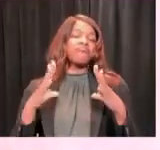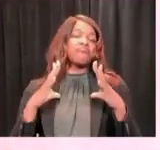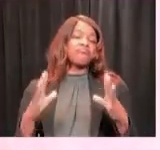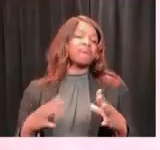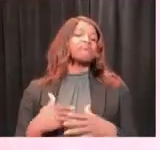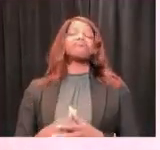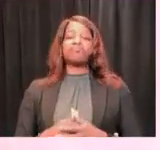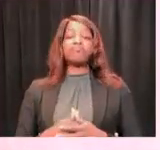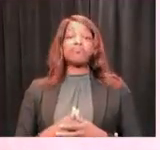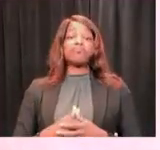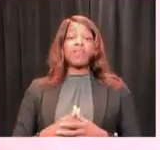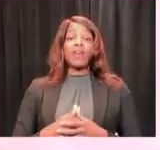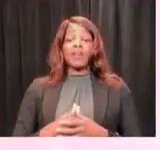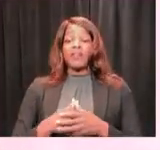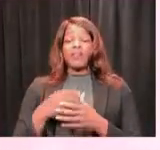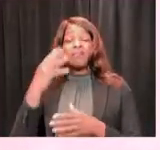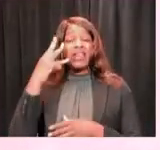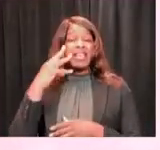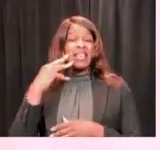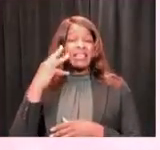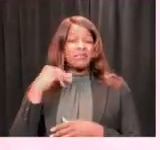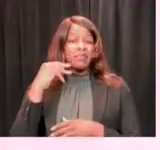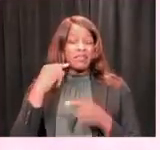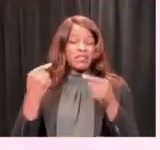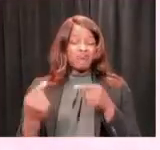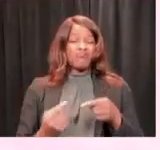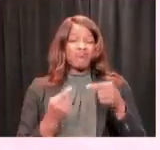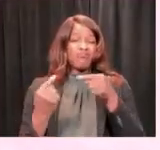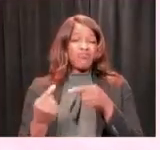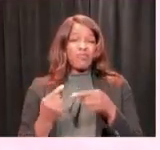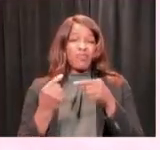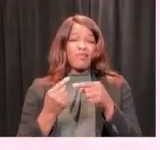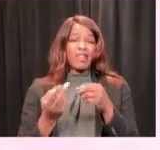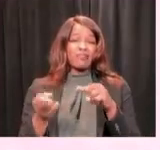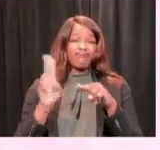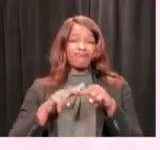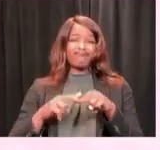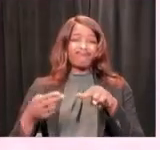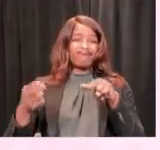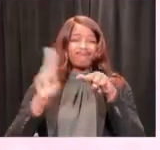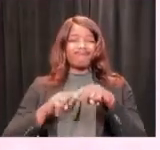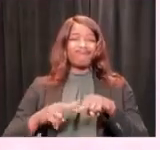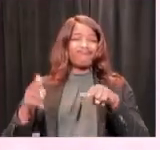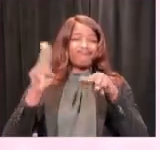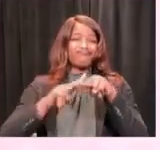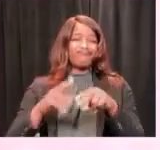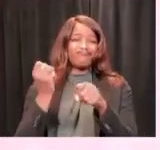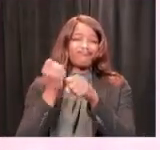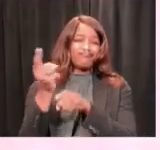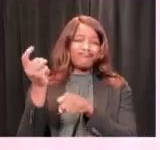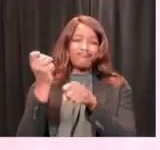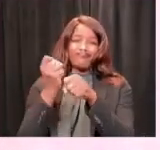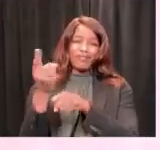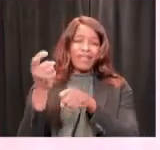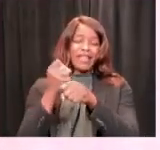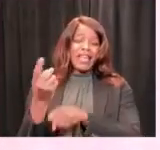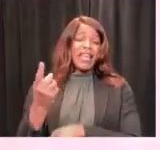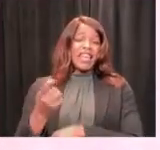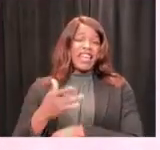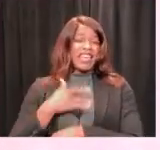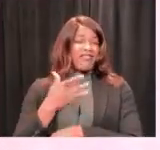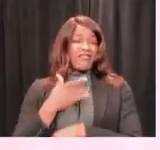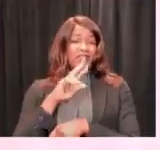around bags of stuff that have compounded year after year after year, that it's almost normal for